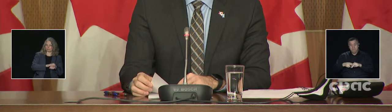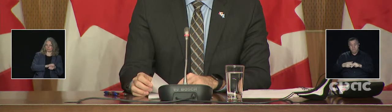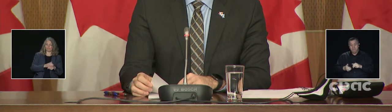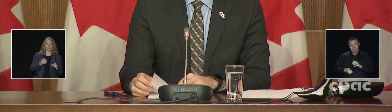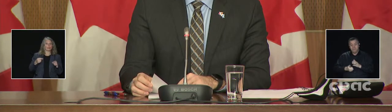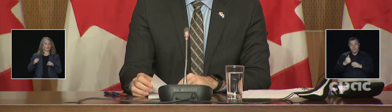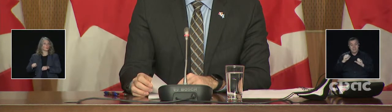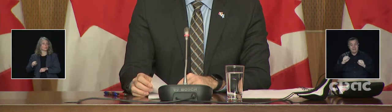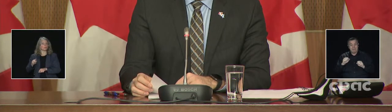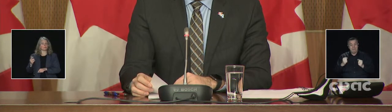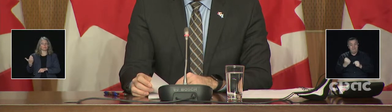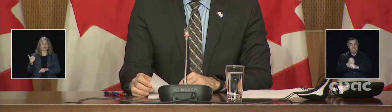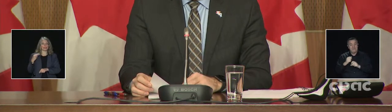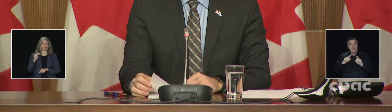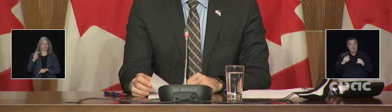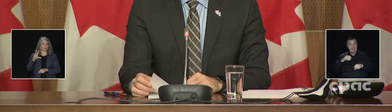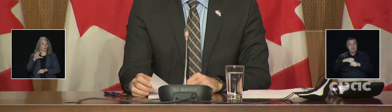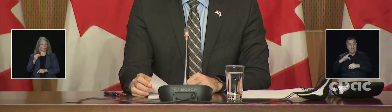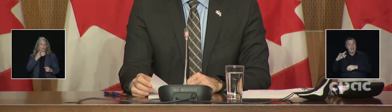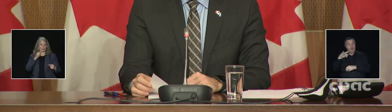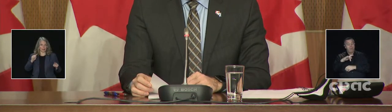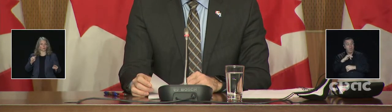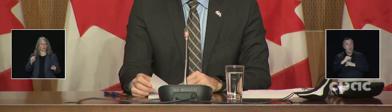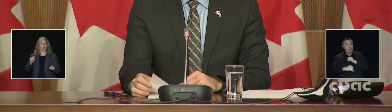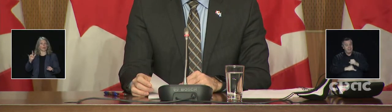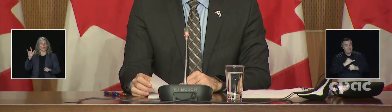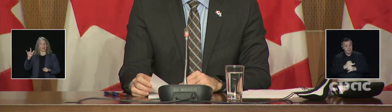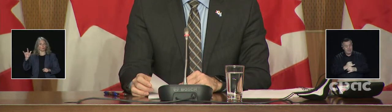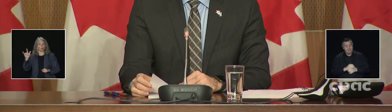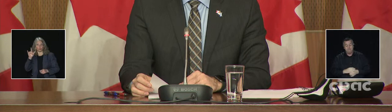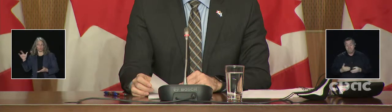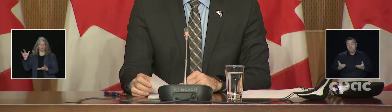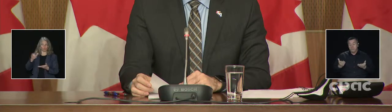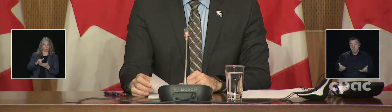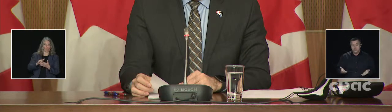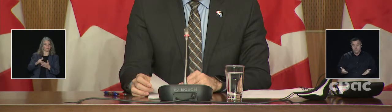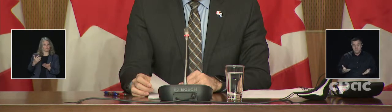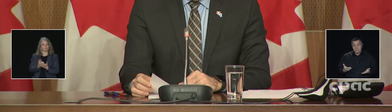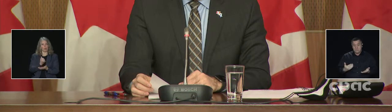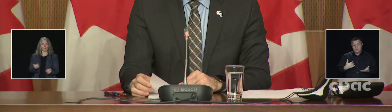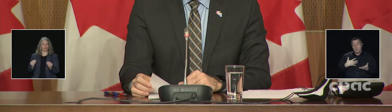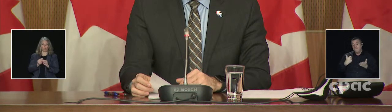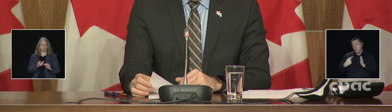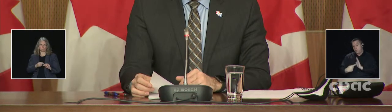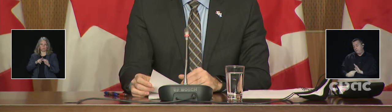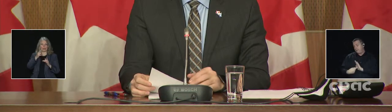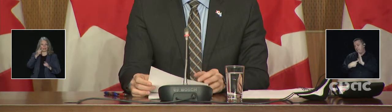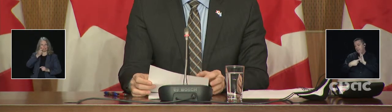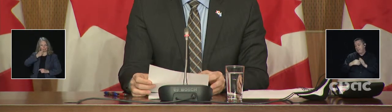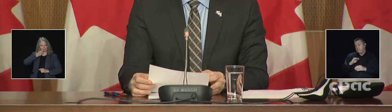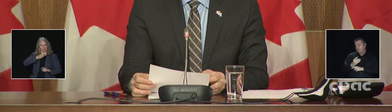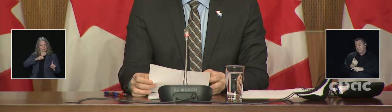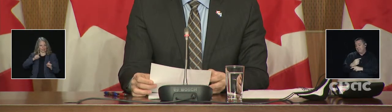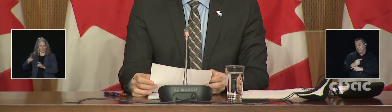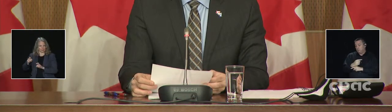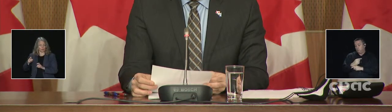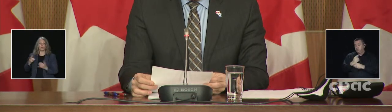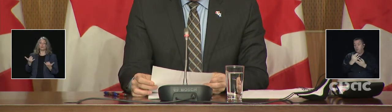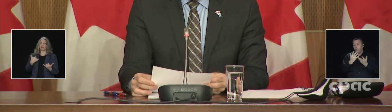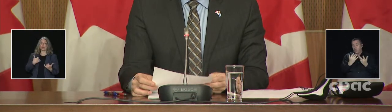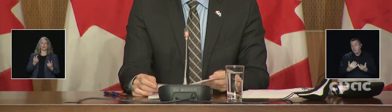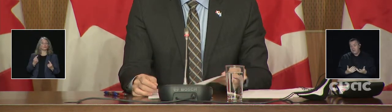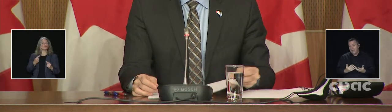at international airports. Today, I would like to provide you with a brief quantitative update of that